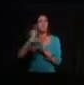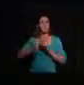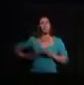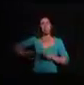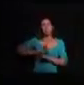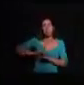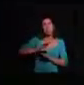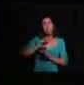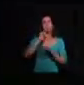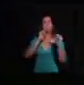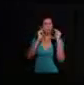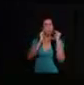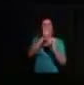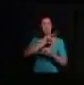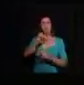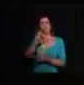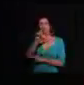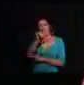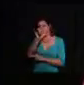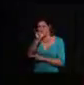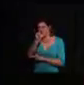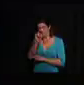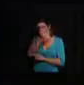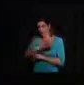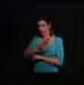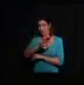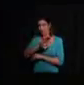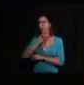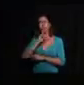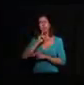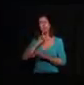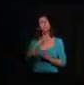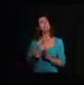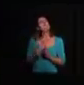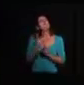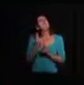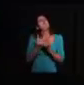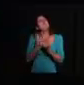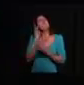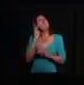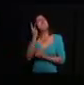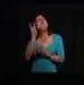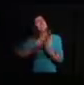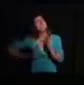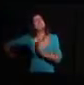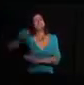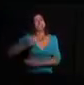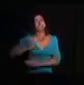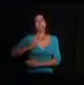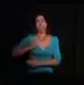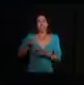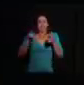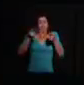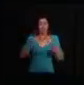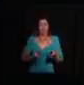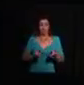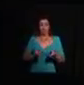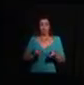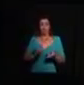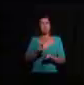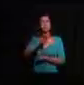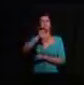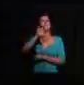It took off a bit, and then it was piloted all across the province. But what happened was that Community Futures doesn't